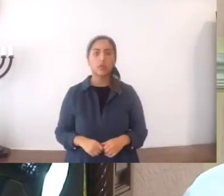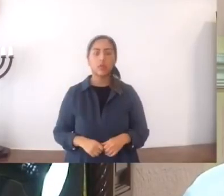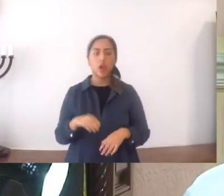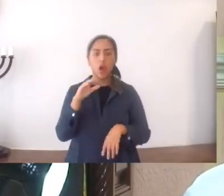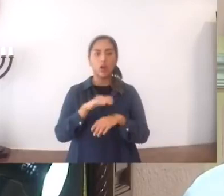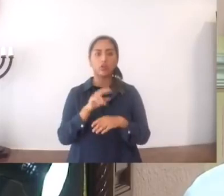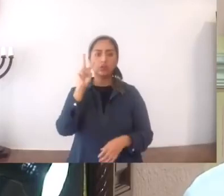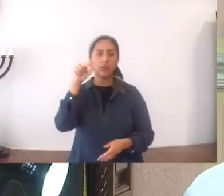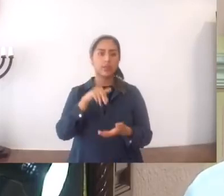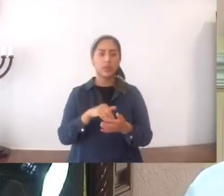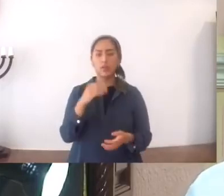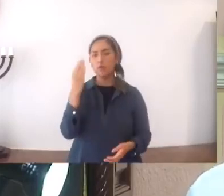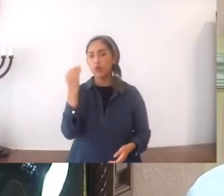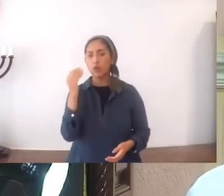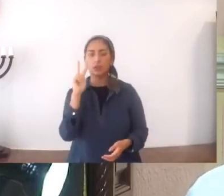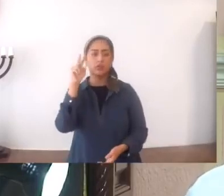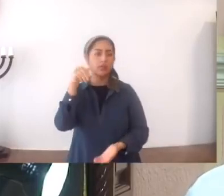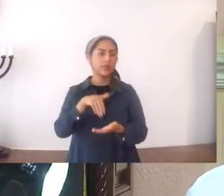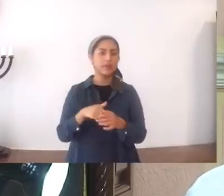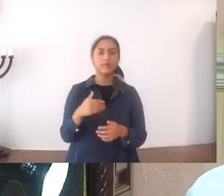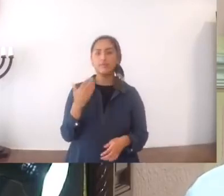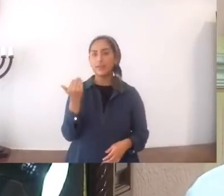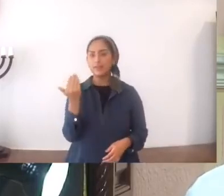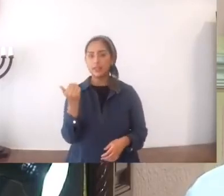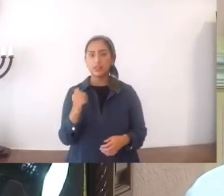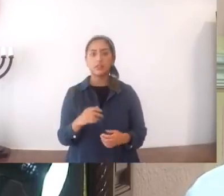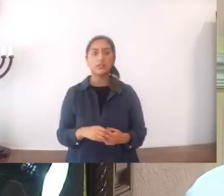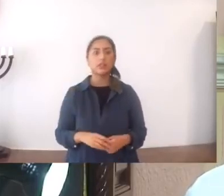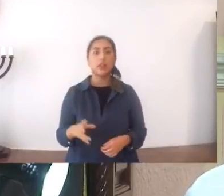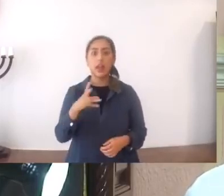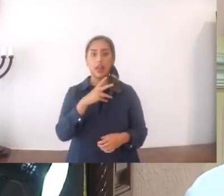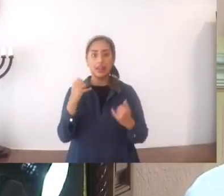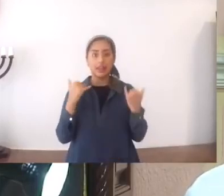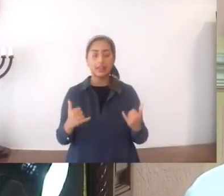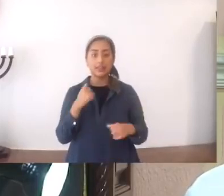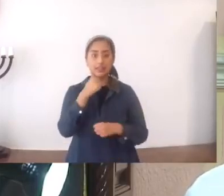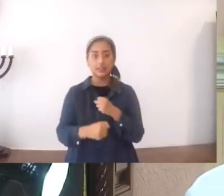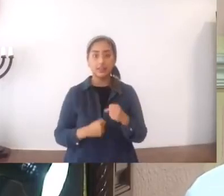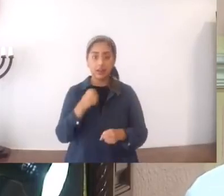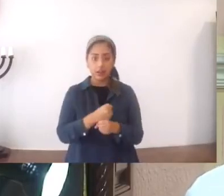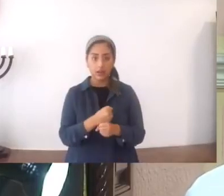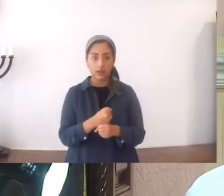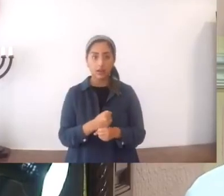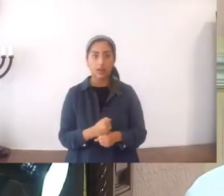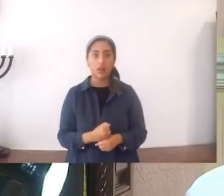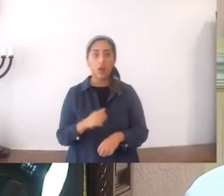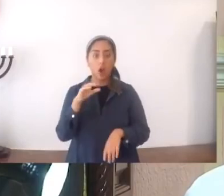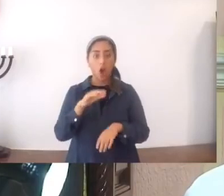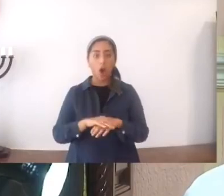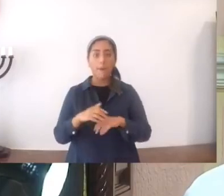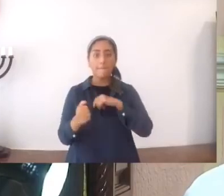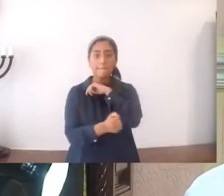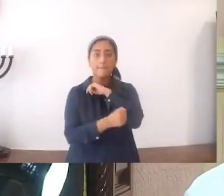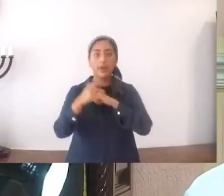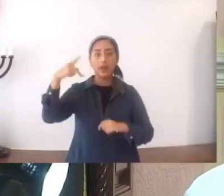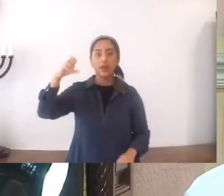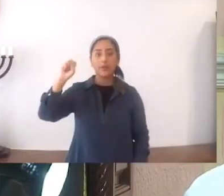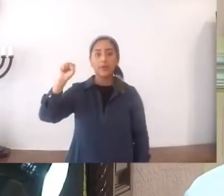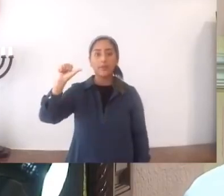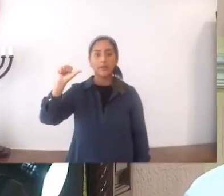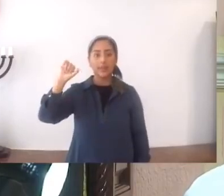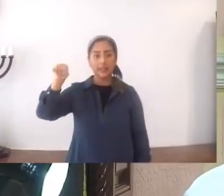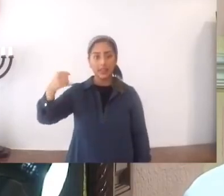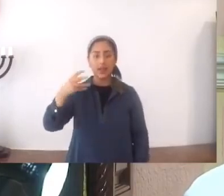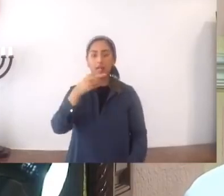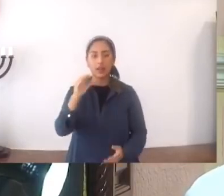other en red el moons 2014, 2015. in 2014 and Y 2015. en este año, And in this year, en